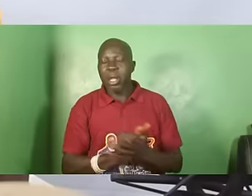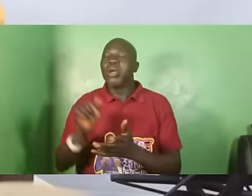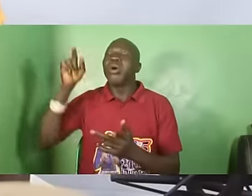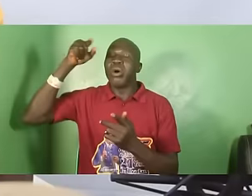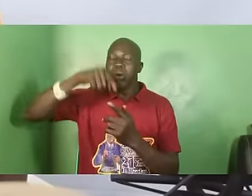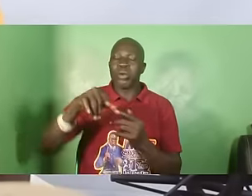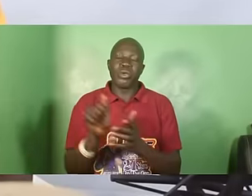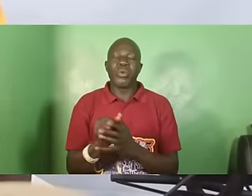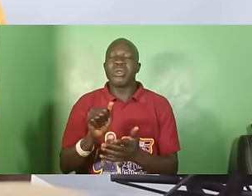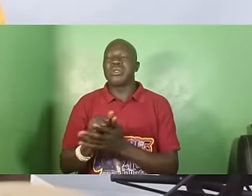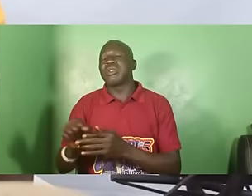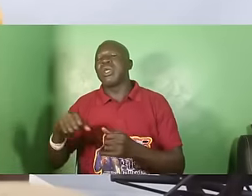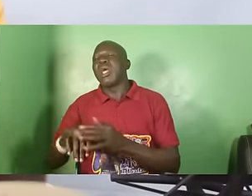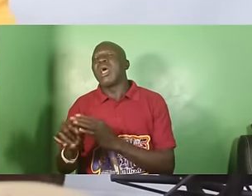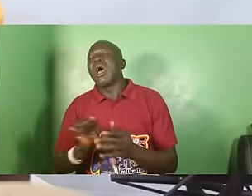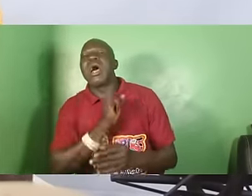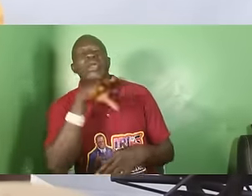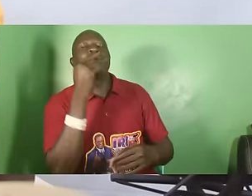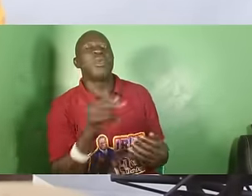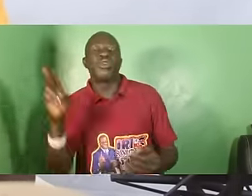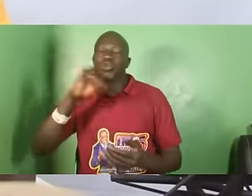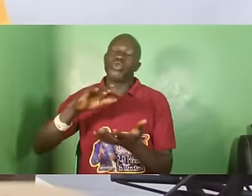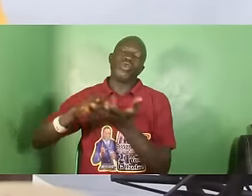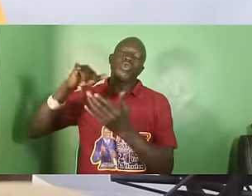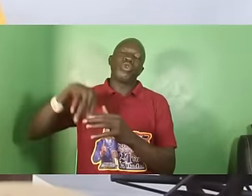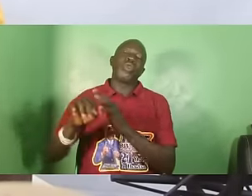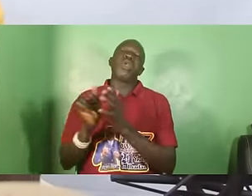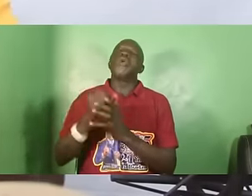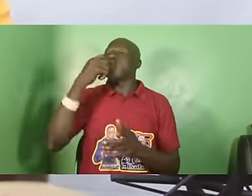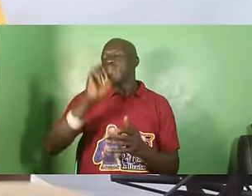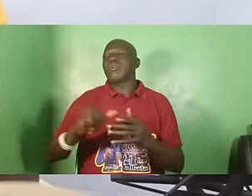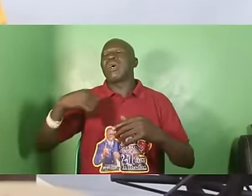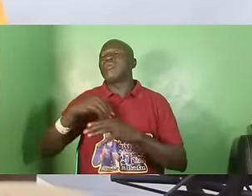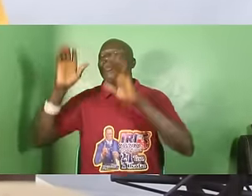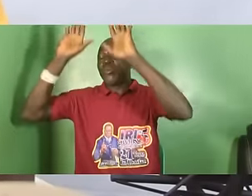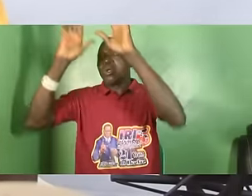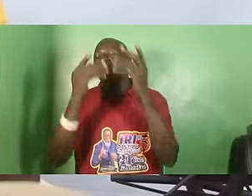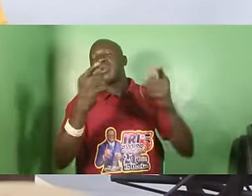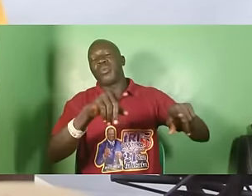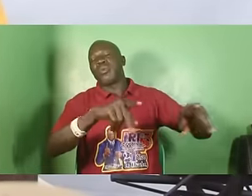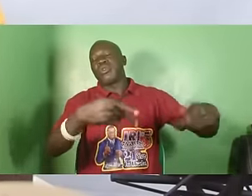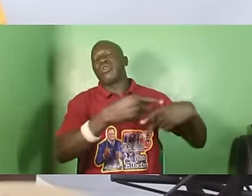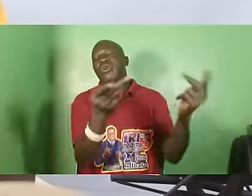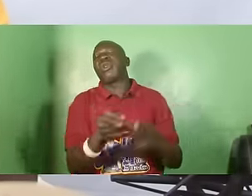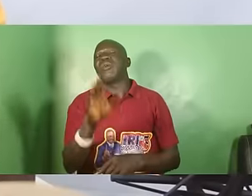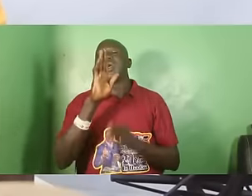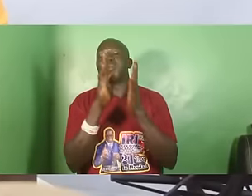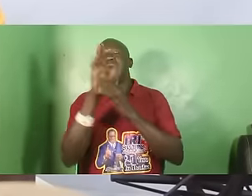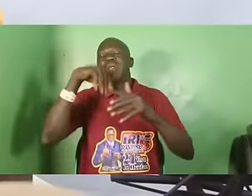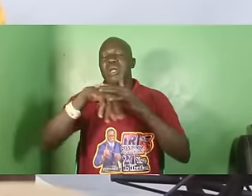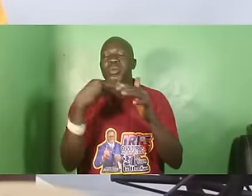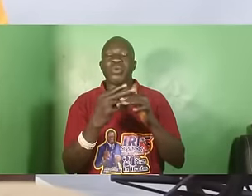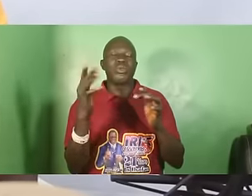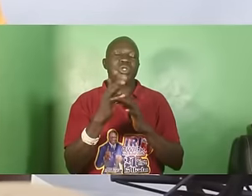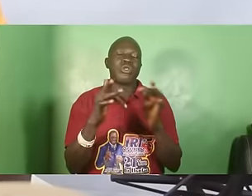must optimize it. You must make use of the Holy Spirit. You must separate your life. And I pray. In the name of